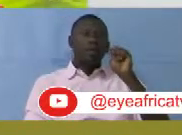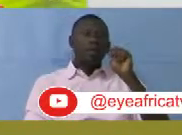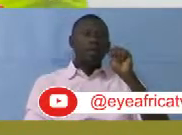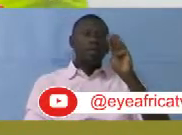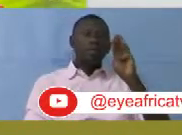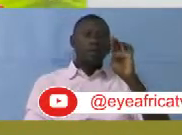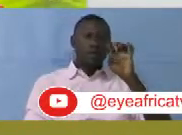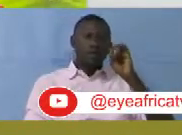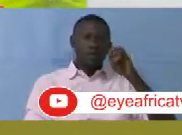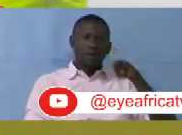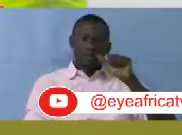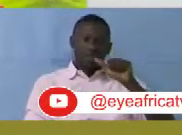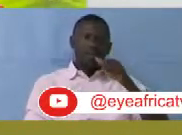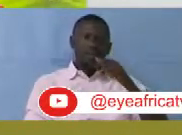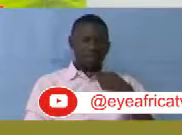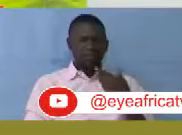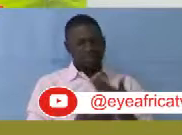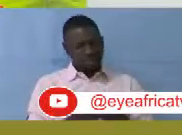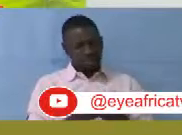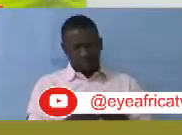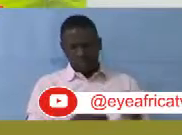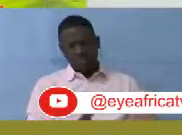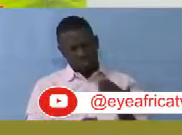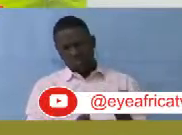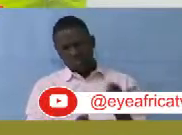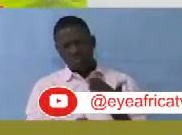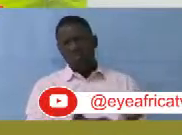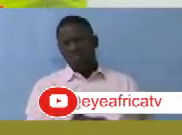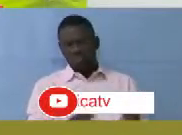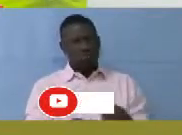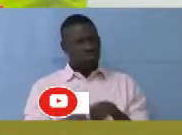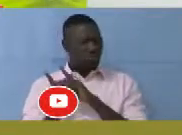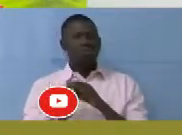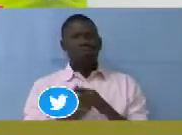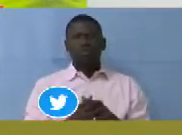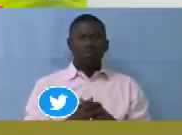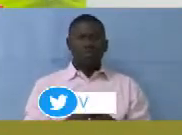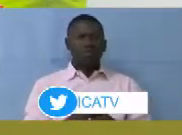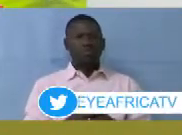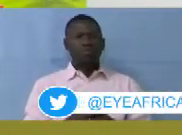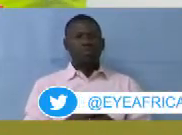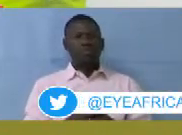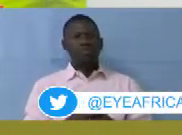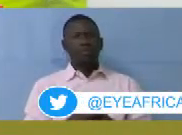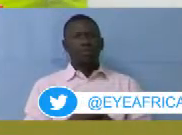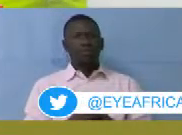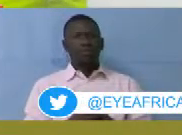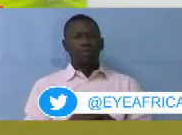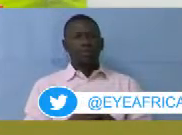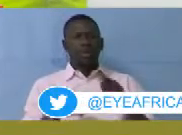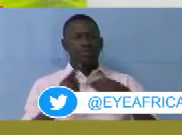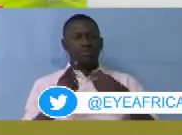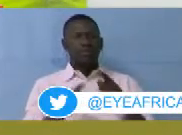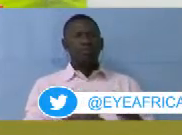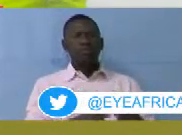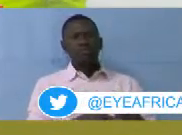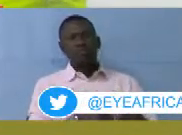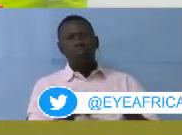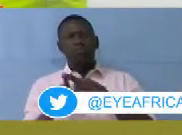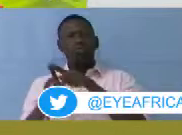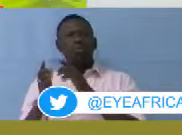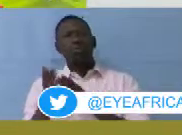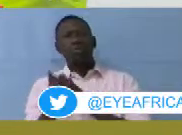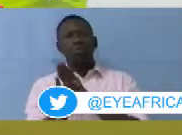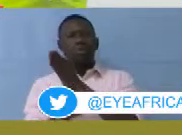je mang ni mantem akilo mantem kunje ko Ibrahim ngata. Then we proceeded to DG Director General,